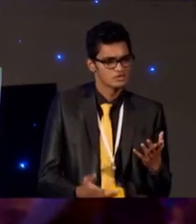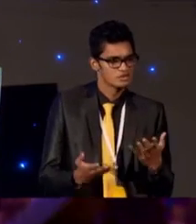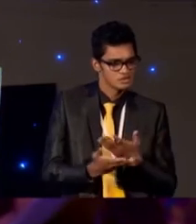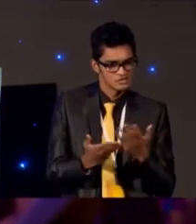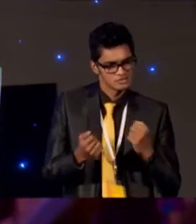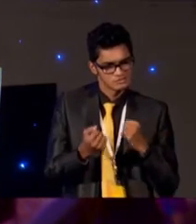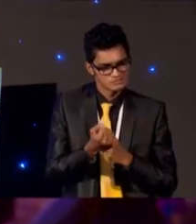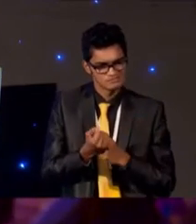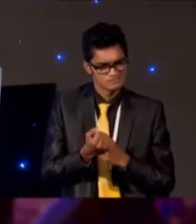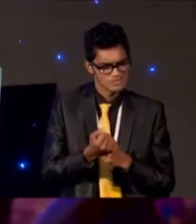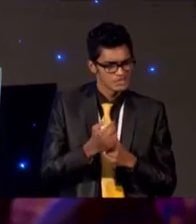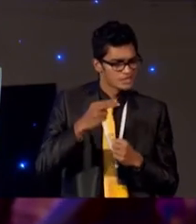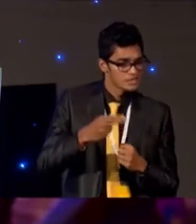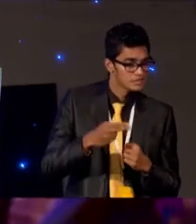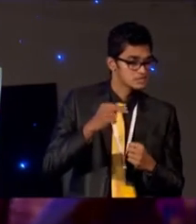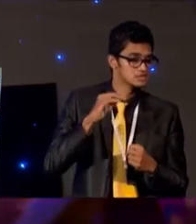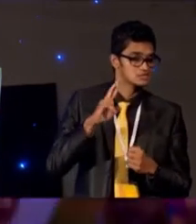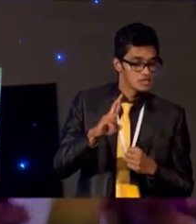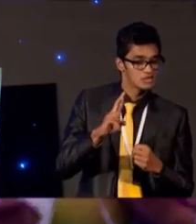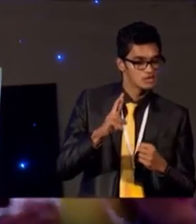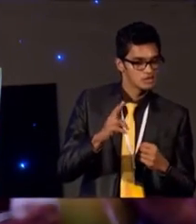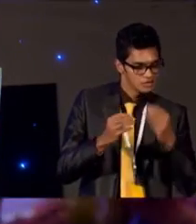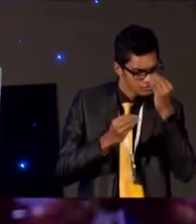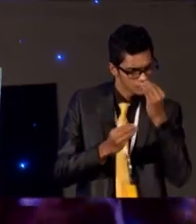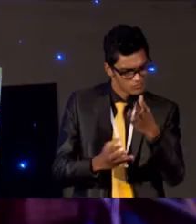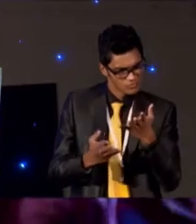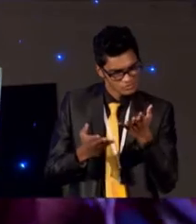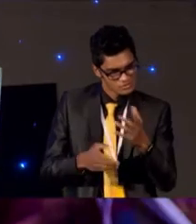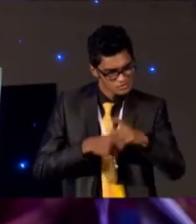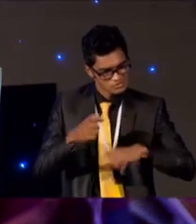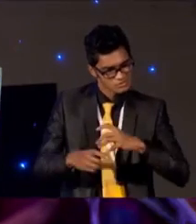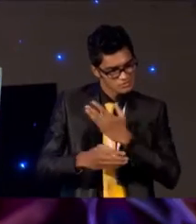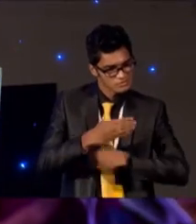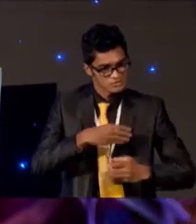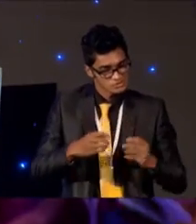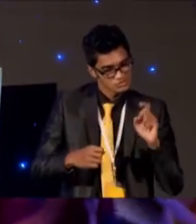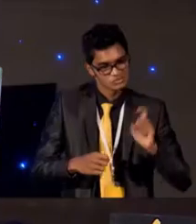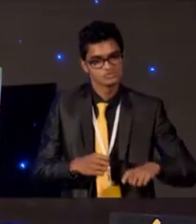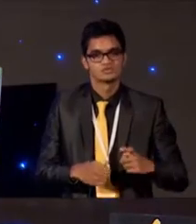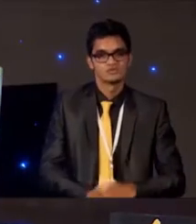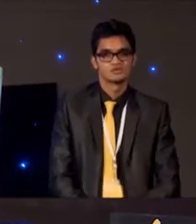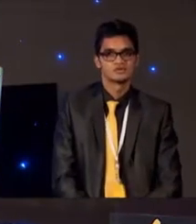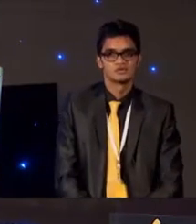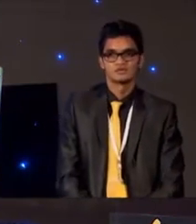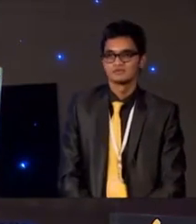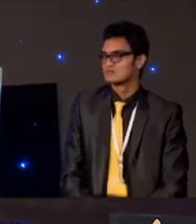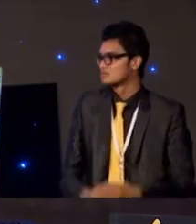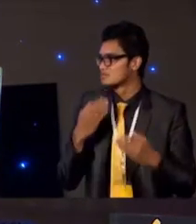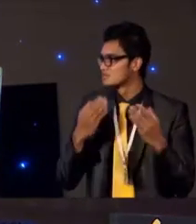they should call the HR people and see to that it's being incorporated fully. The last question from the lady up